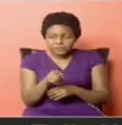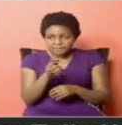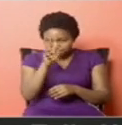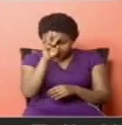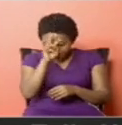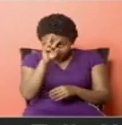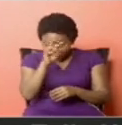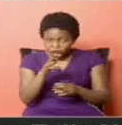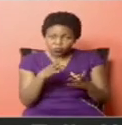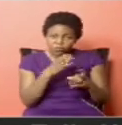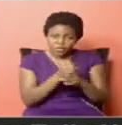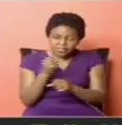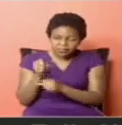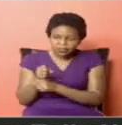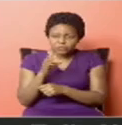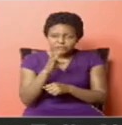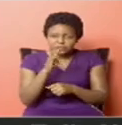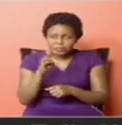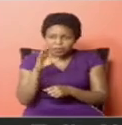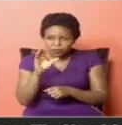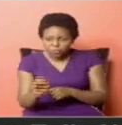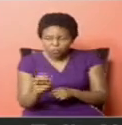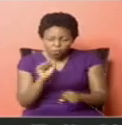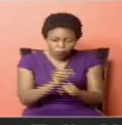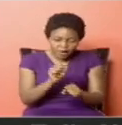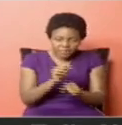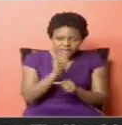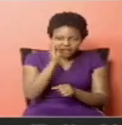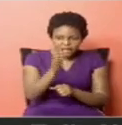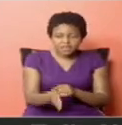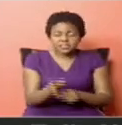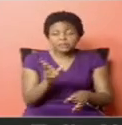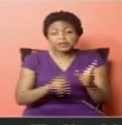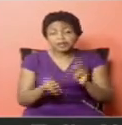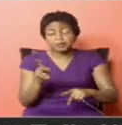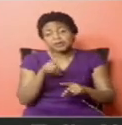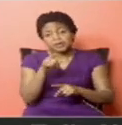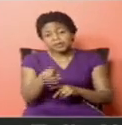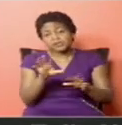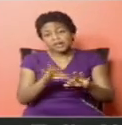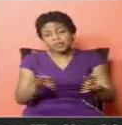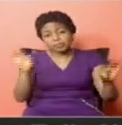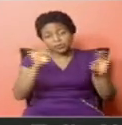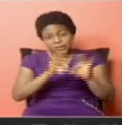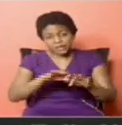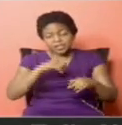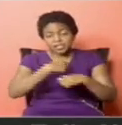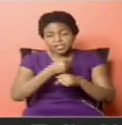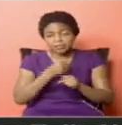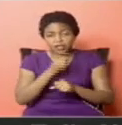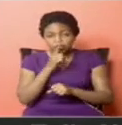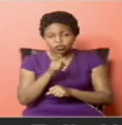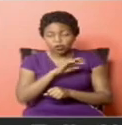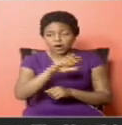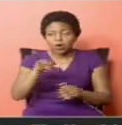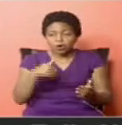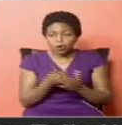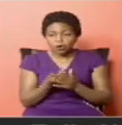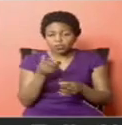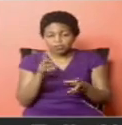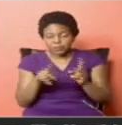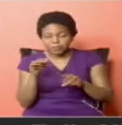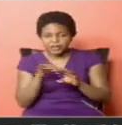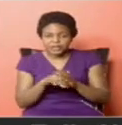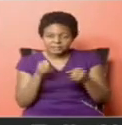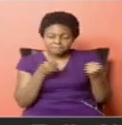are right there working directly with the people. These are key to ensuring that everyone in this